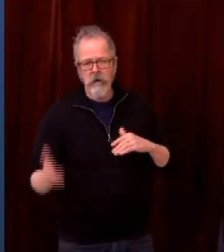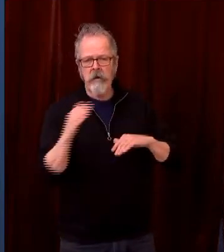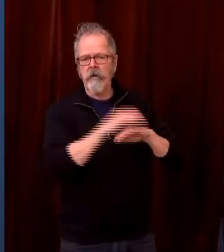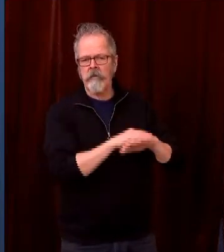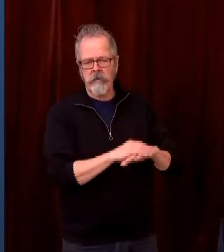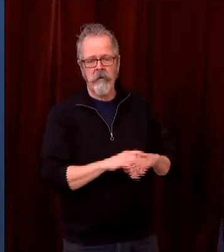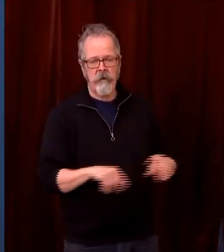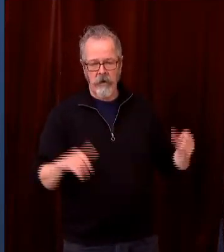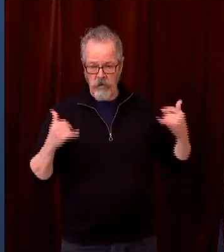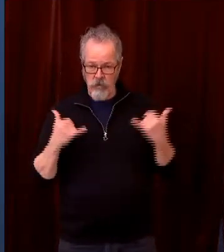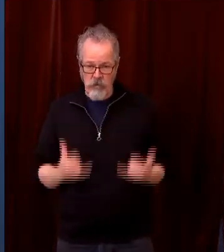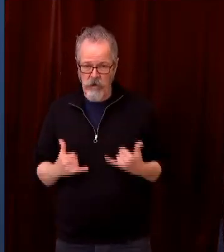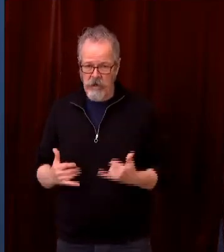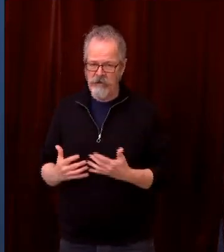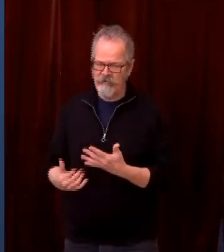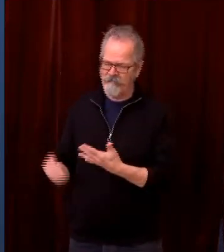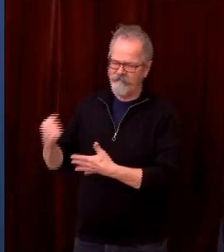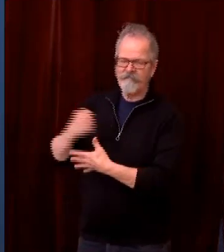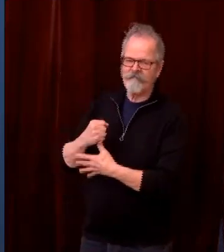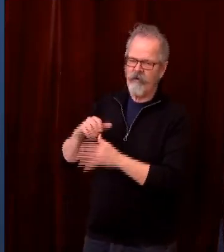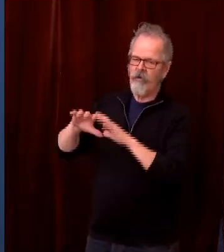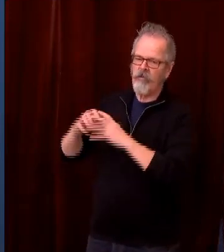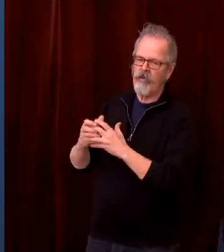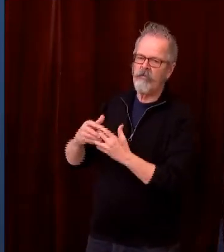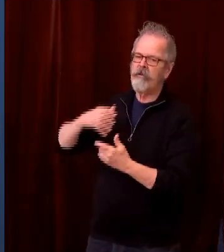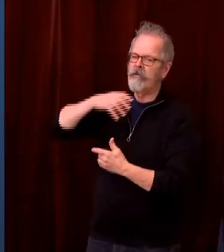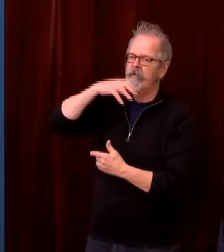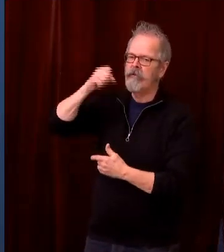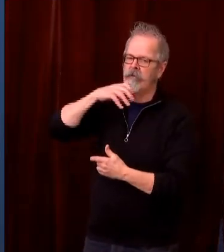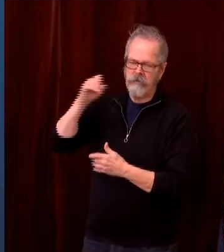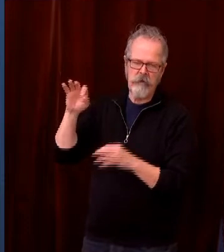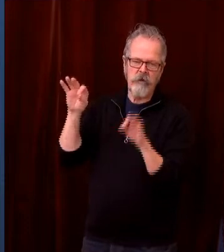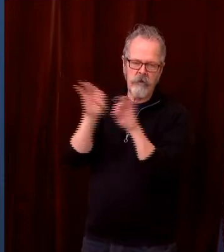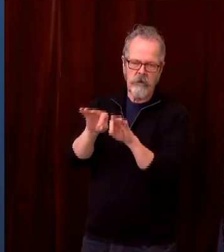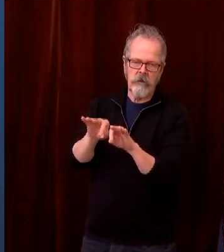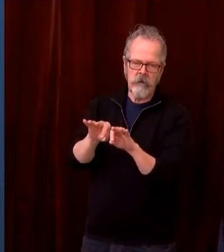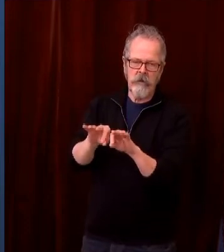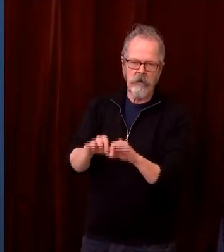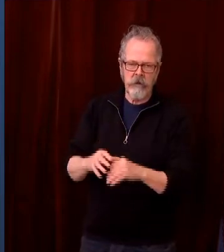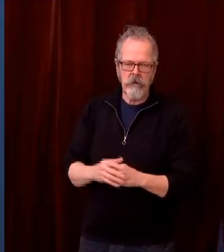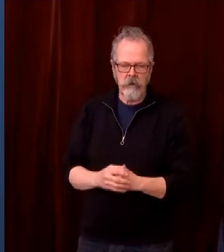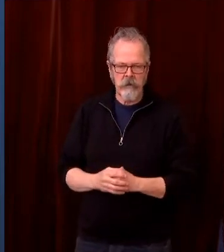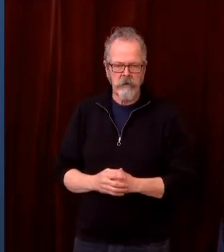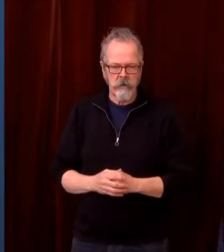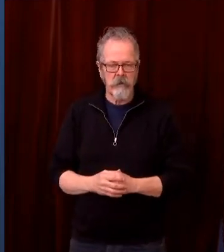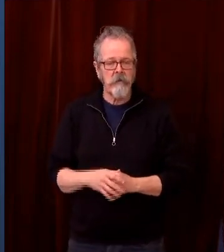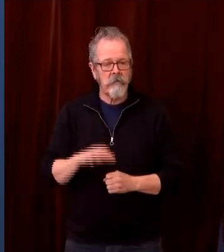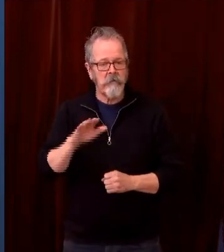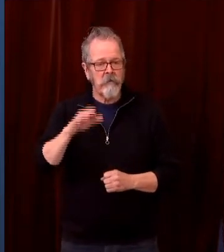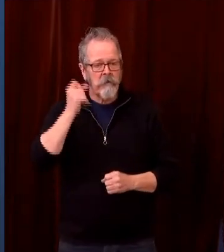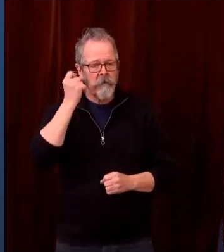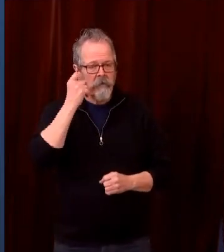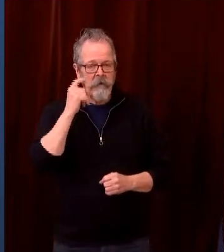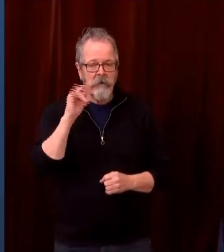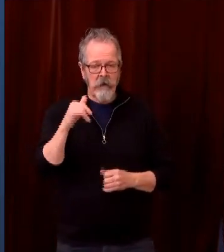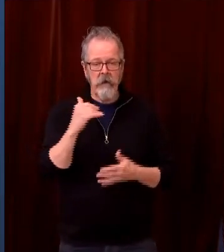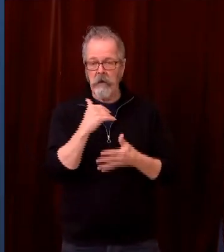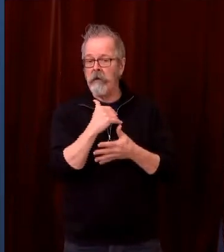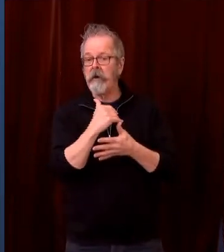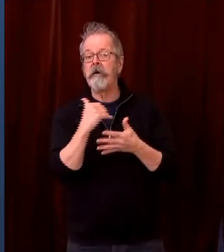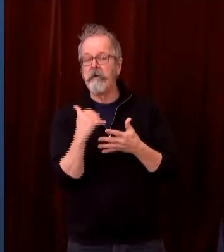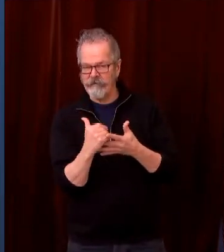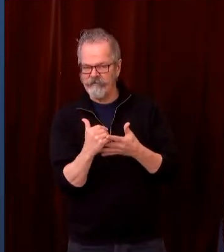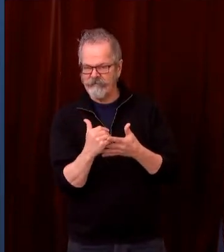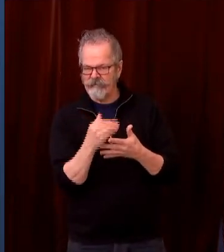And the educators are in the next tranche after we get through this, the folks of a certain